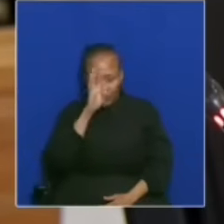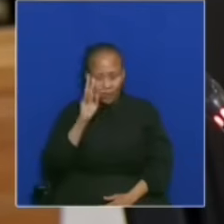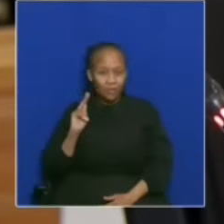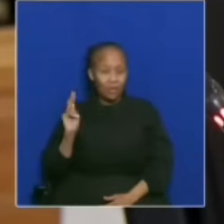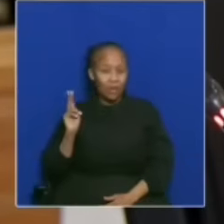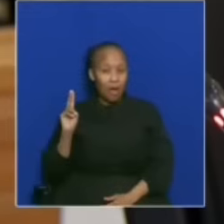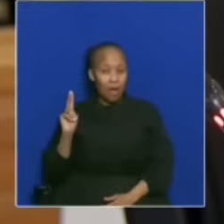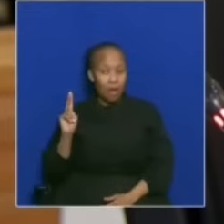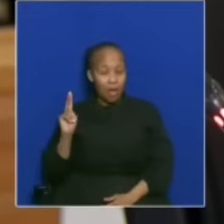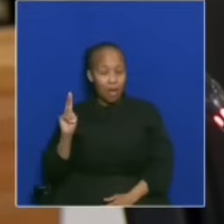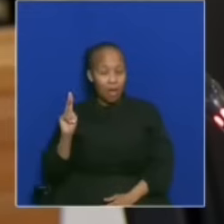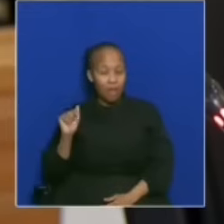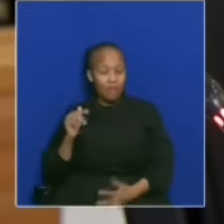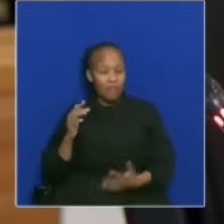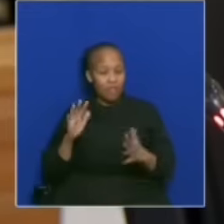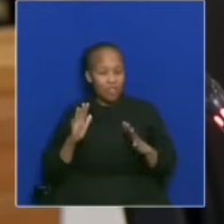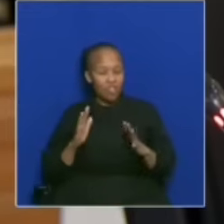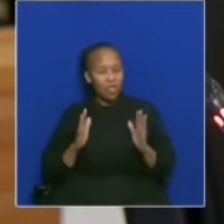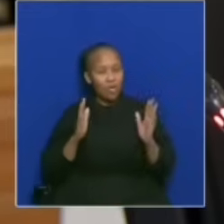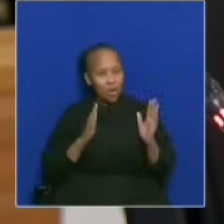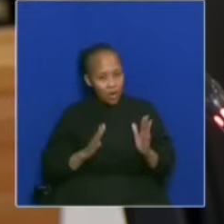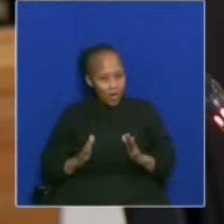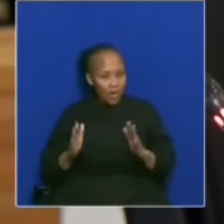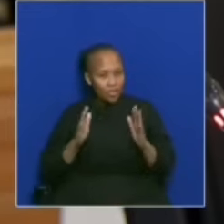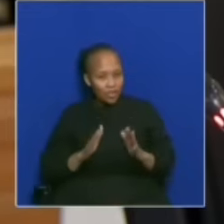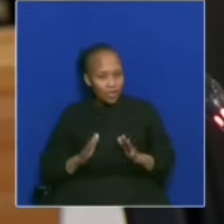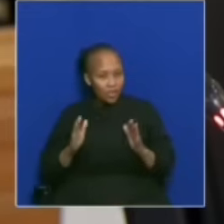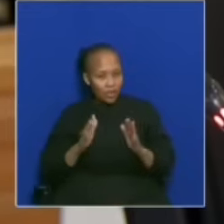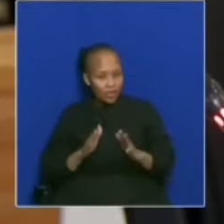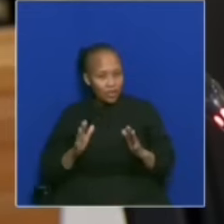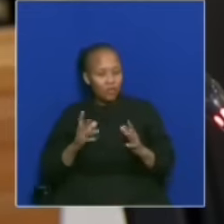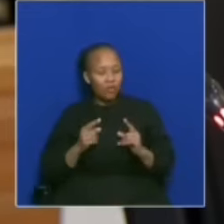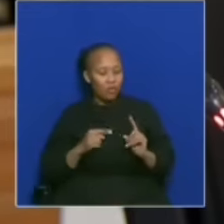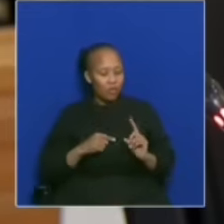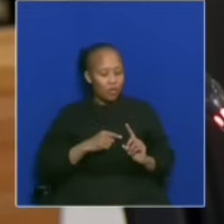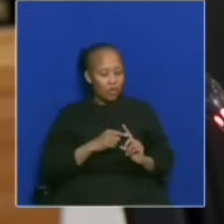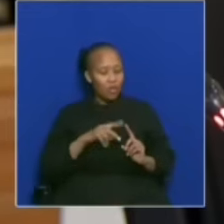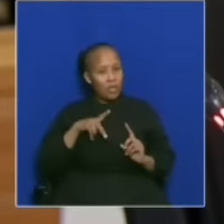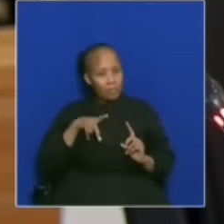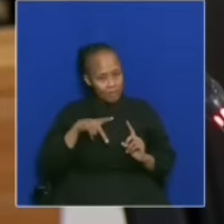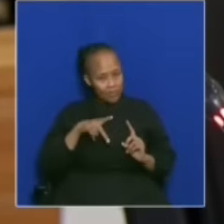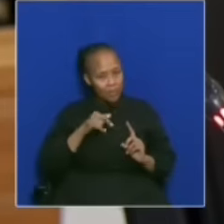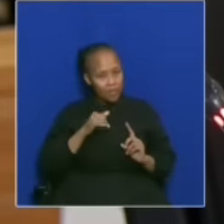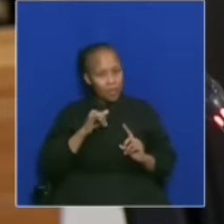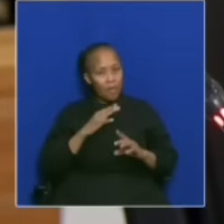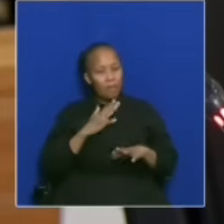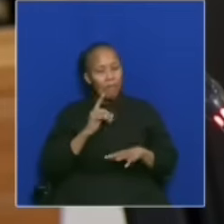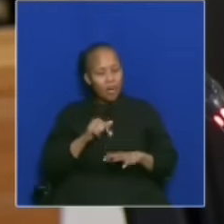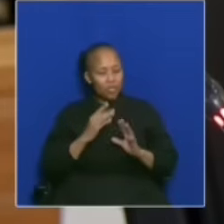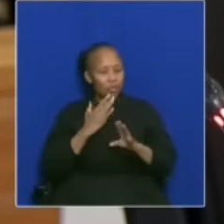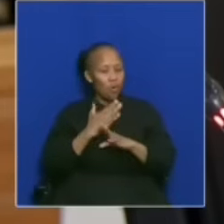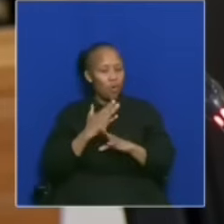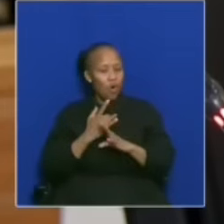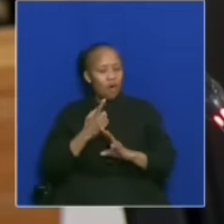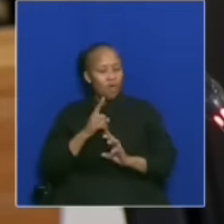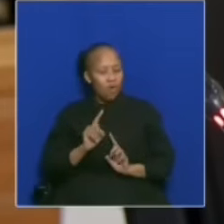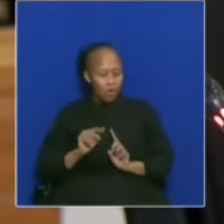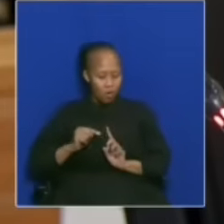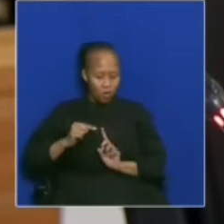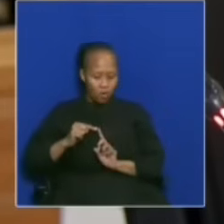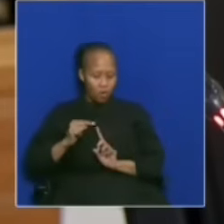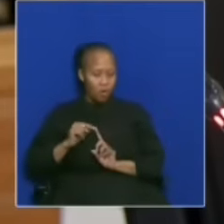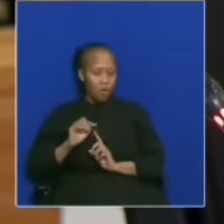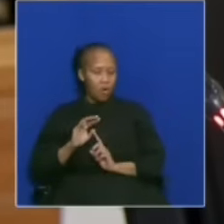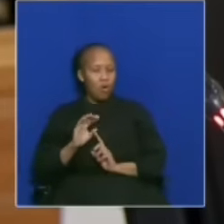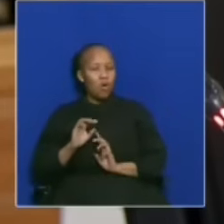Ptorius to work for Mr. Sayed, where he would conduct raids on the competitors of Carne Links in the illegal